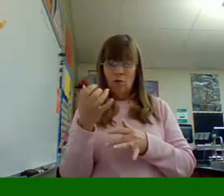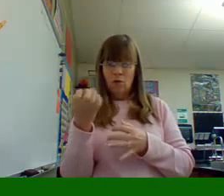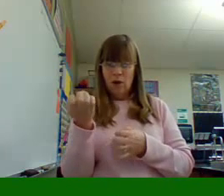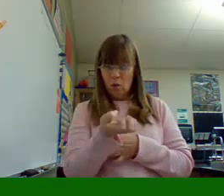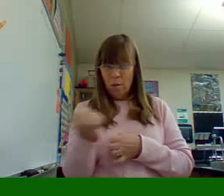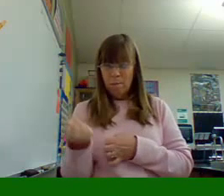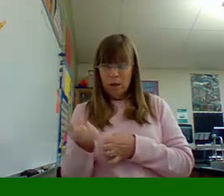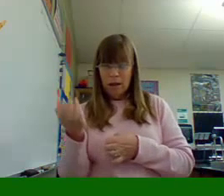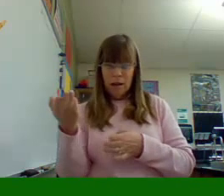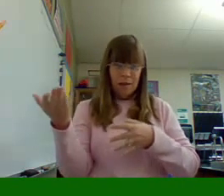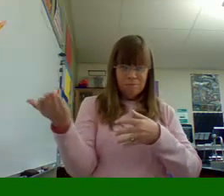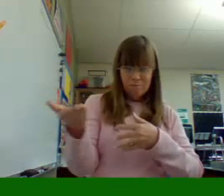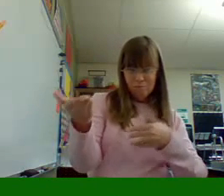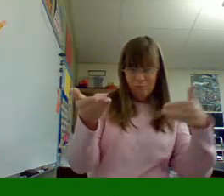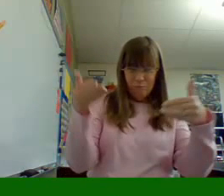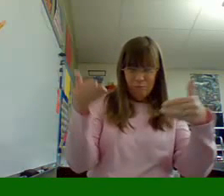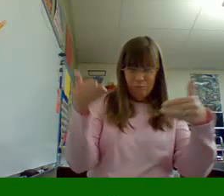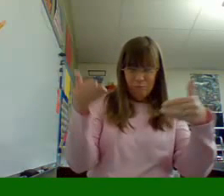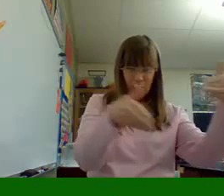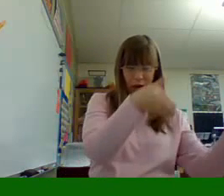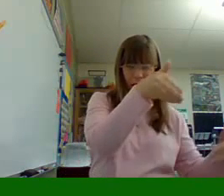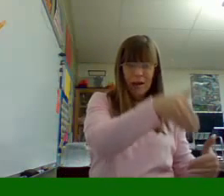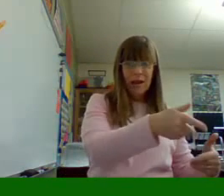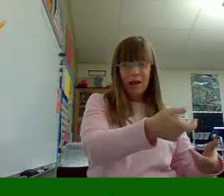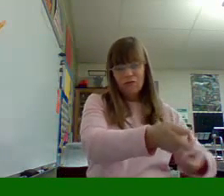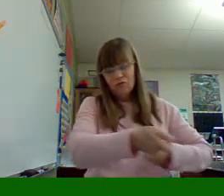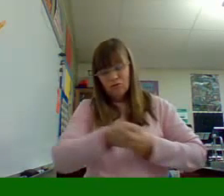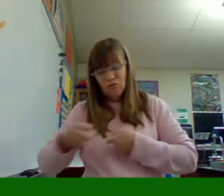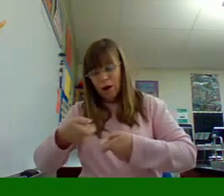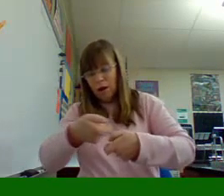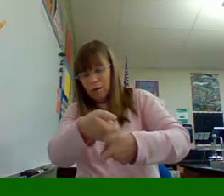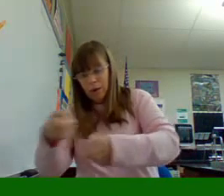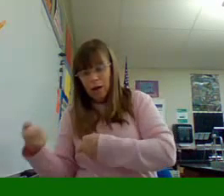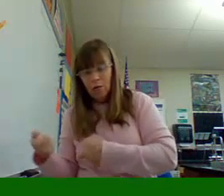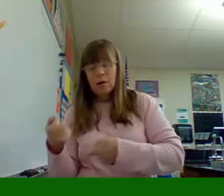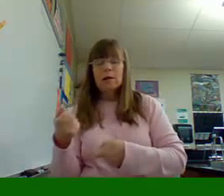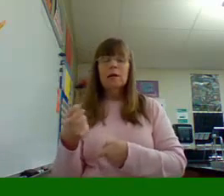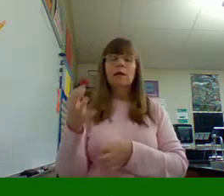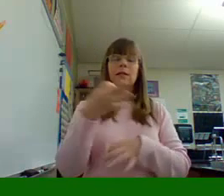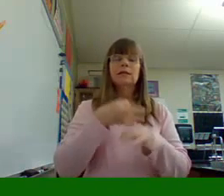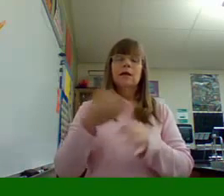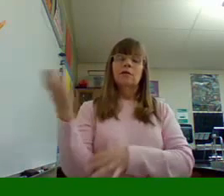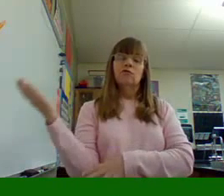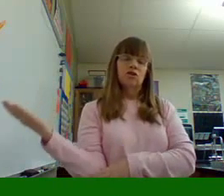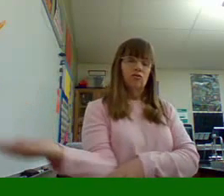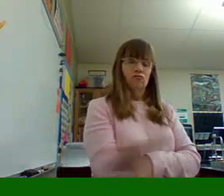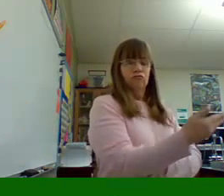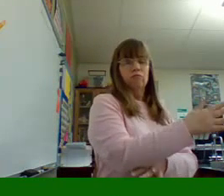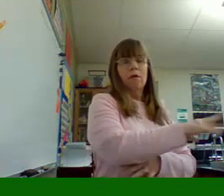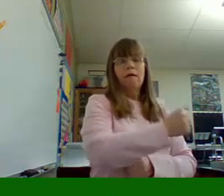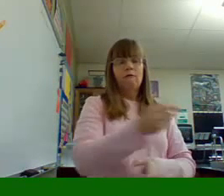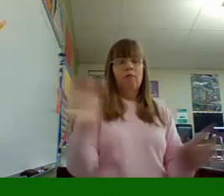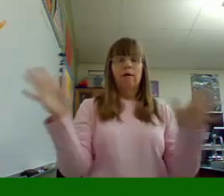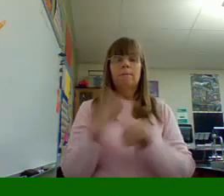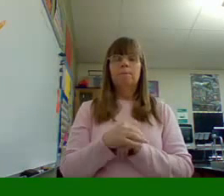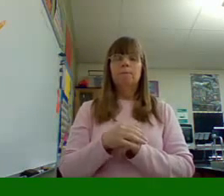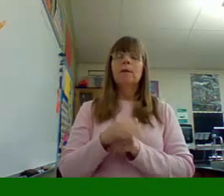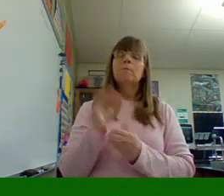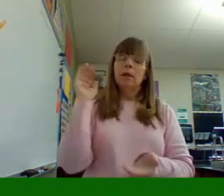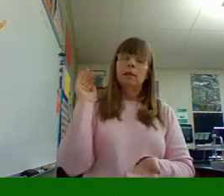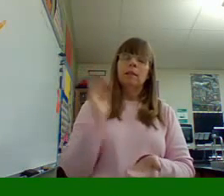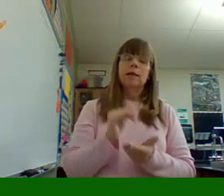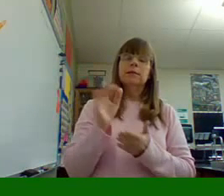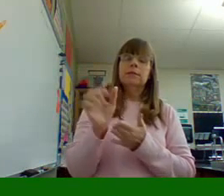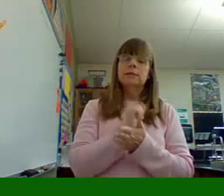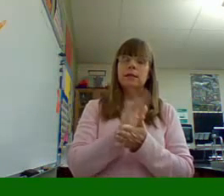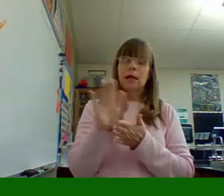trees that they're leaving, and they have to drag those logs out, zigzagging in between the trees that are left. But it is less damaging